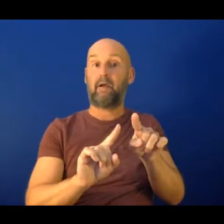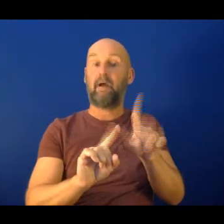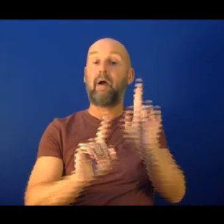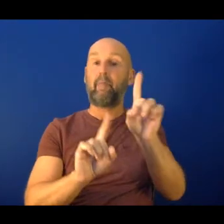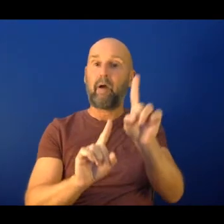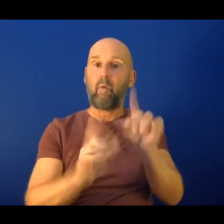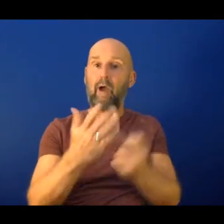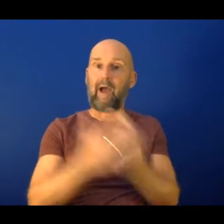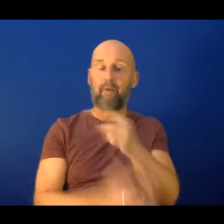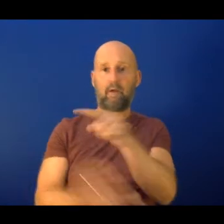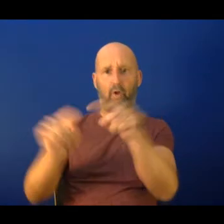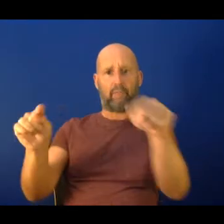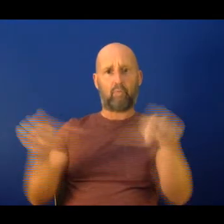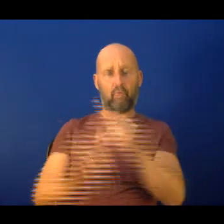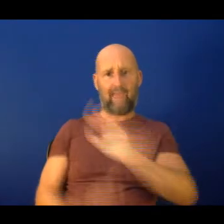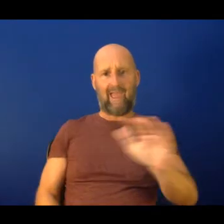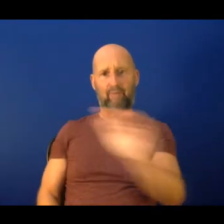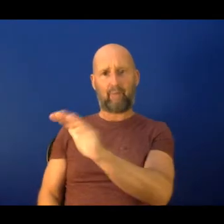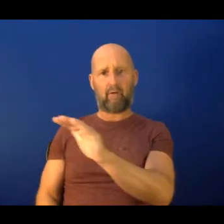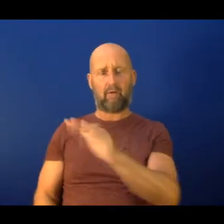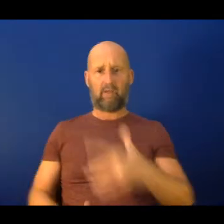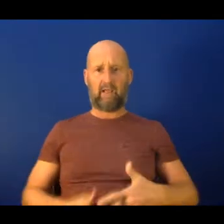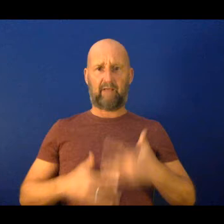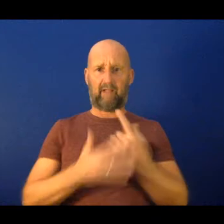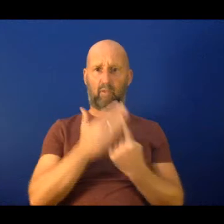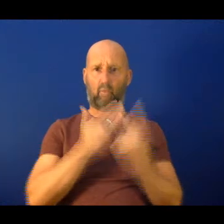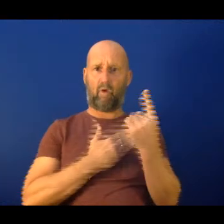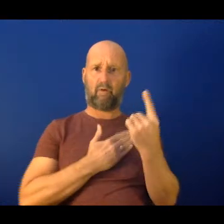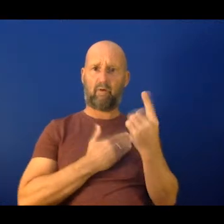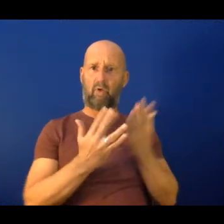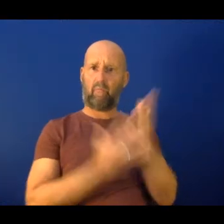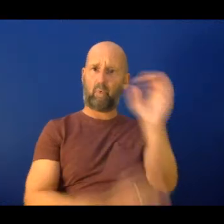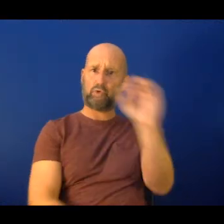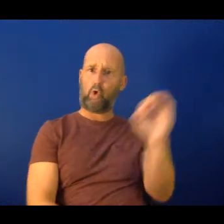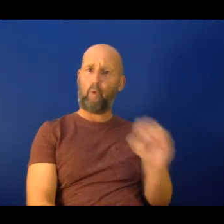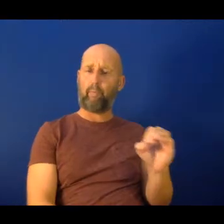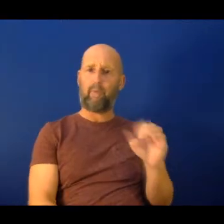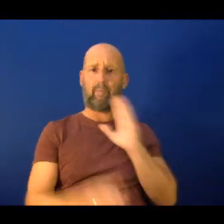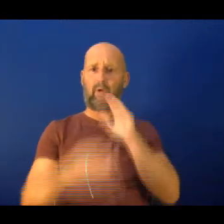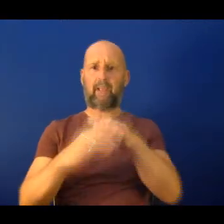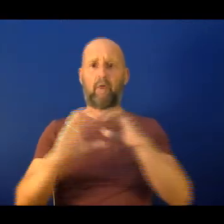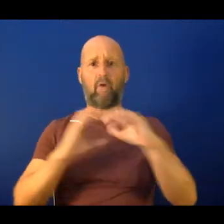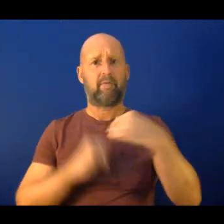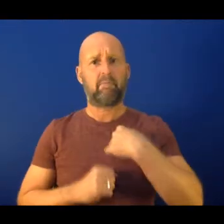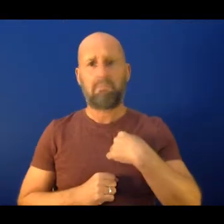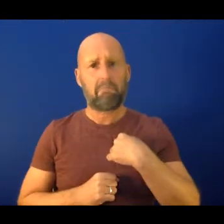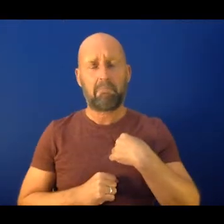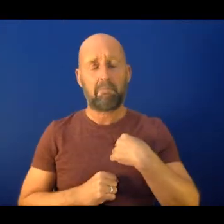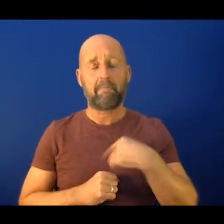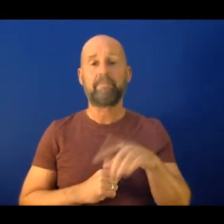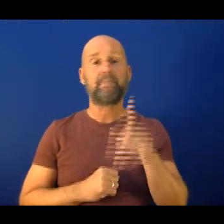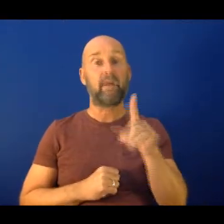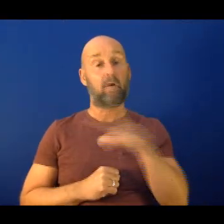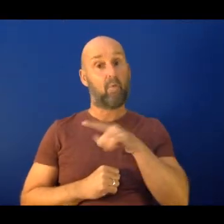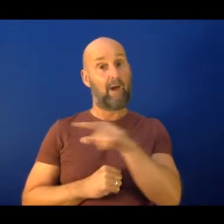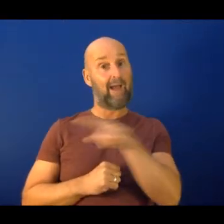everyone else was in the room and I felt completely outside of the conversation and